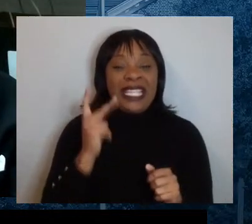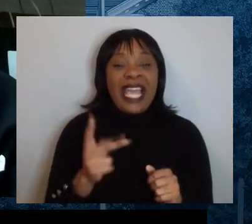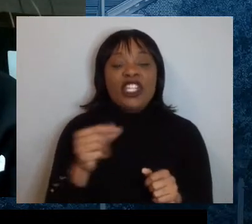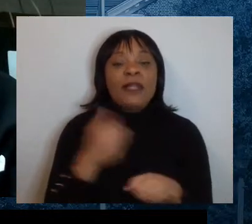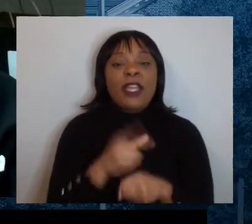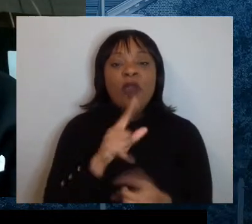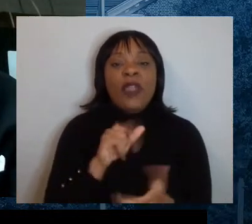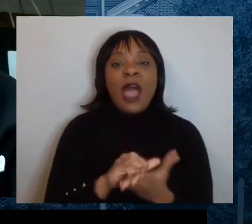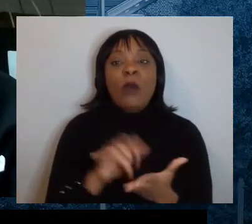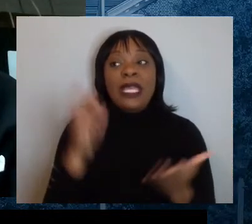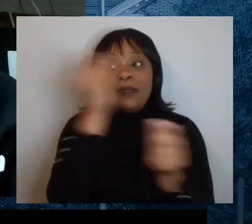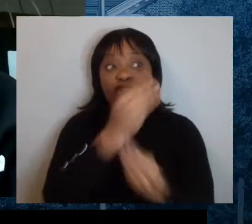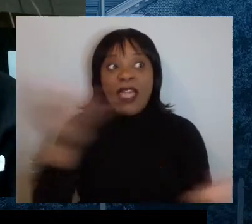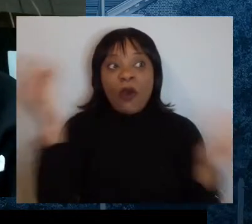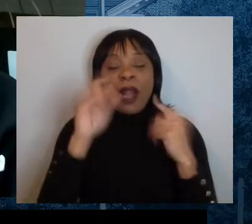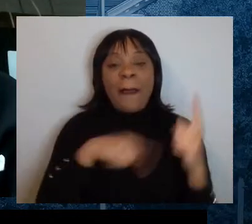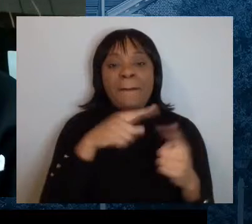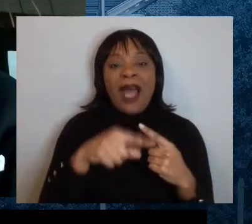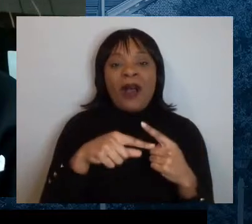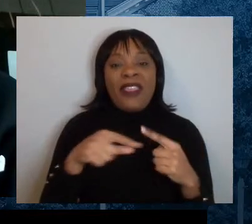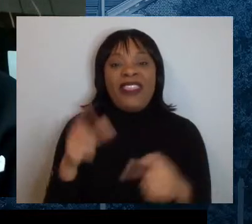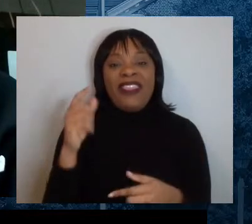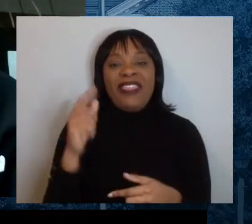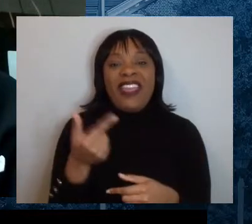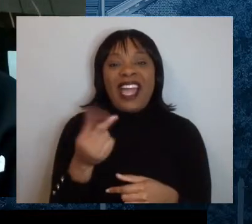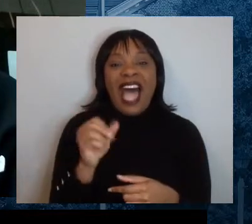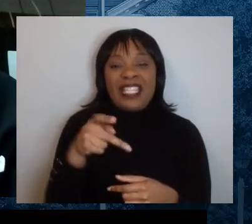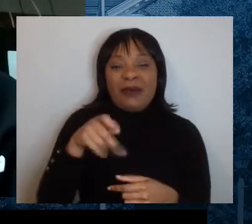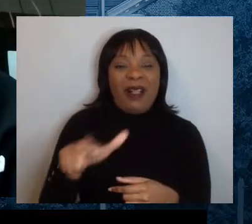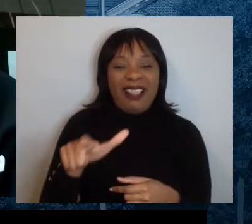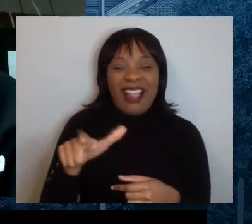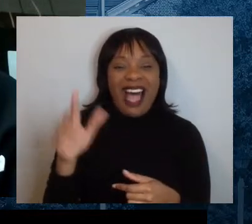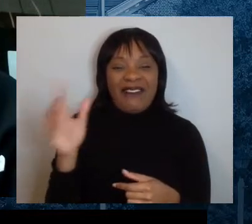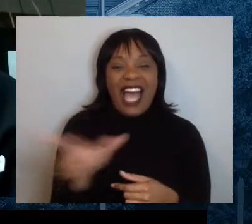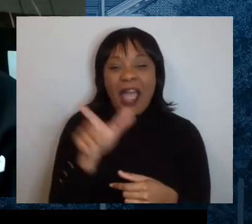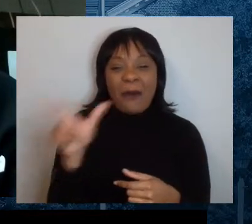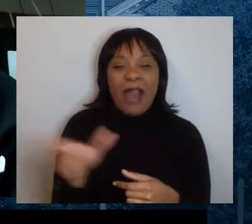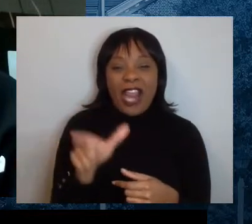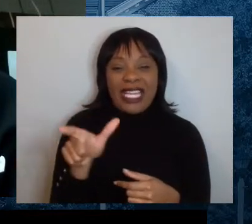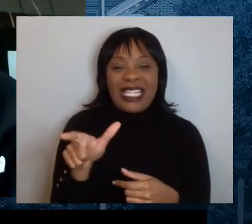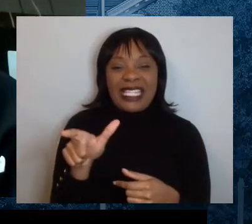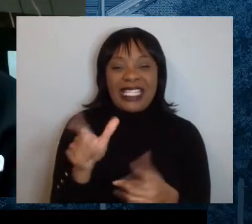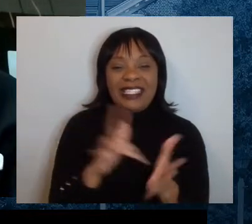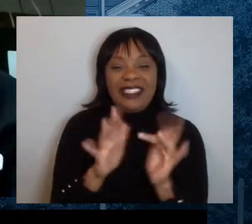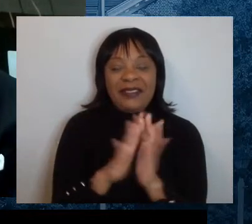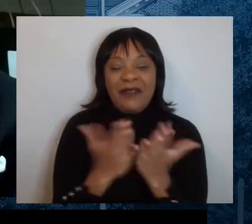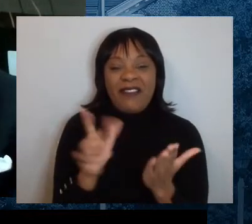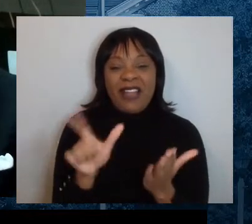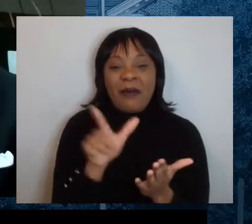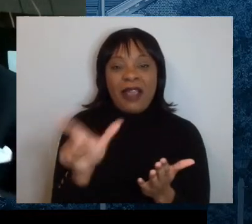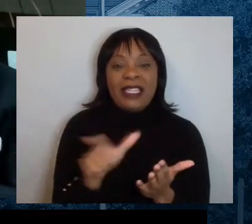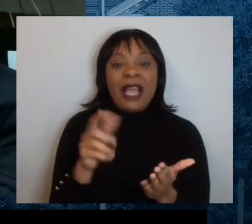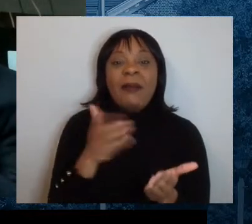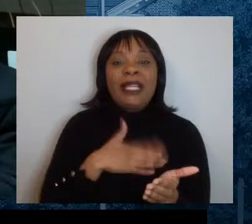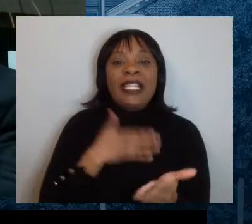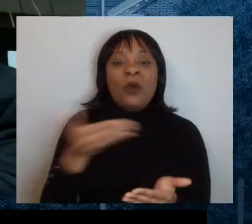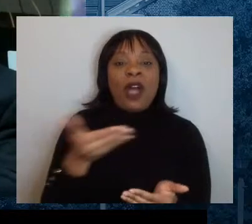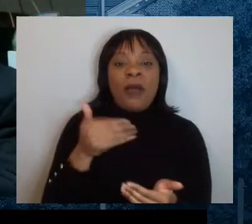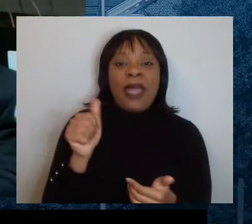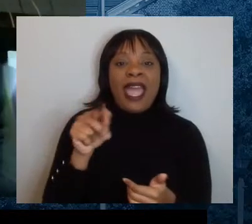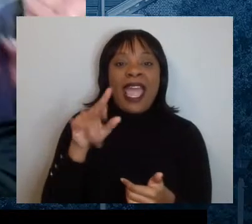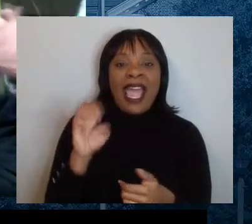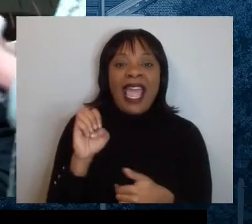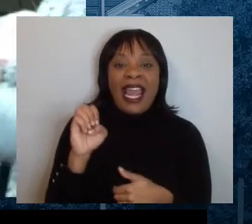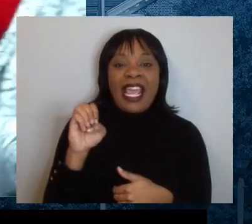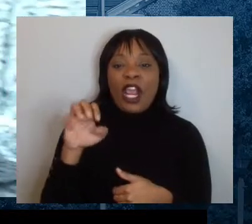the word about the gospel of libraries. Ladies and gentlemen, please welcome Annie Norman, our state librarian.